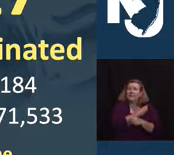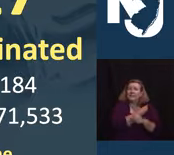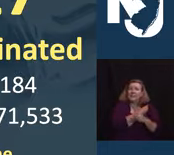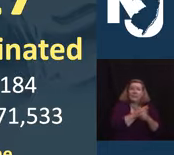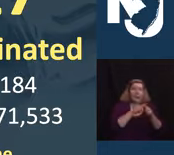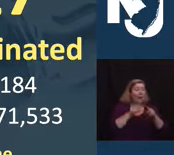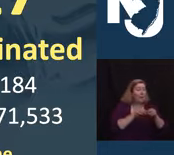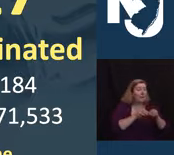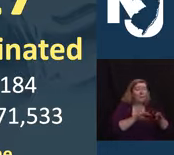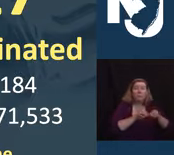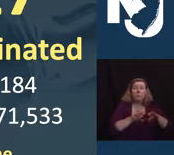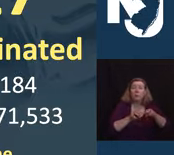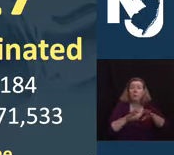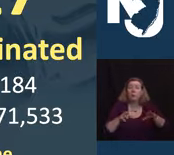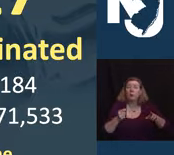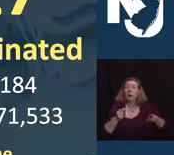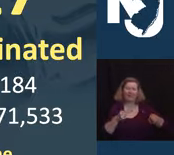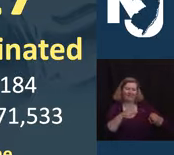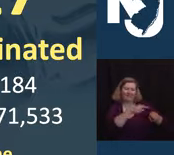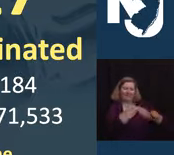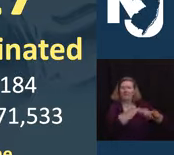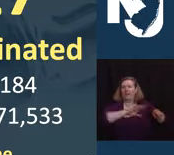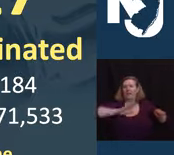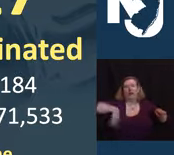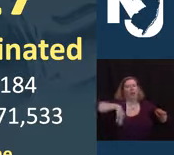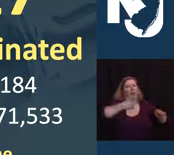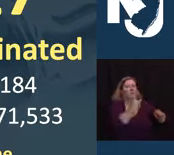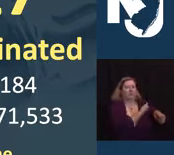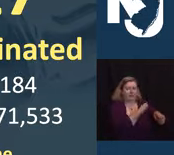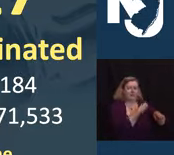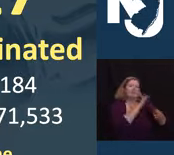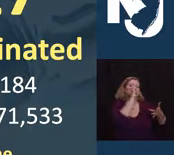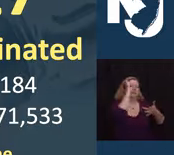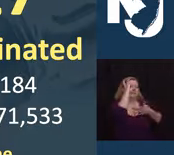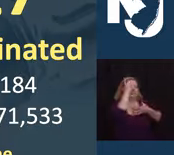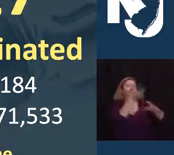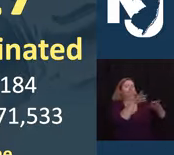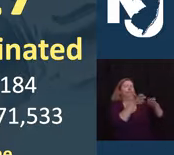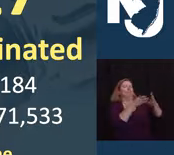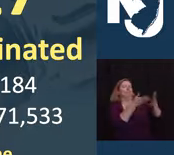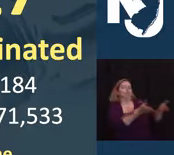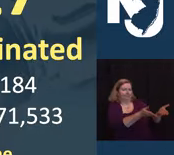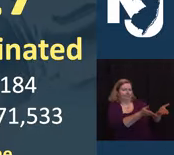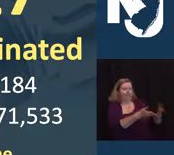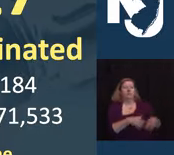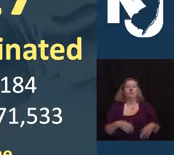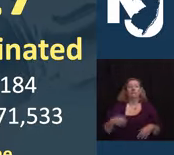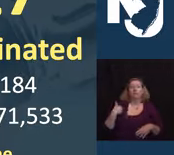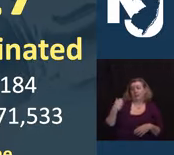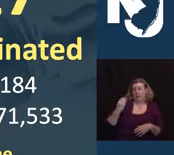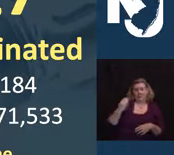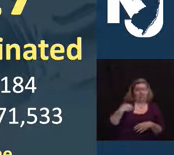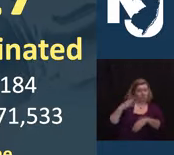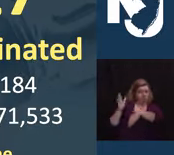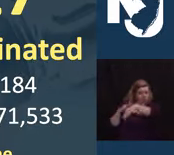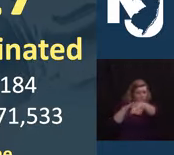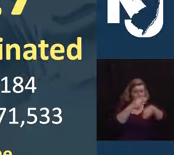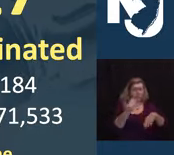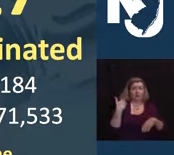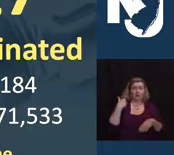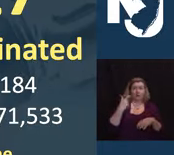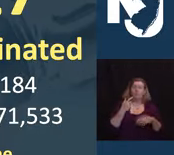to get their shot. I noted on Monday the simple fact is that these vaccines work. Our own data has shown them to